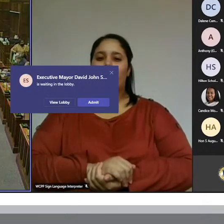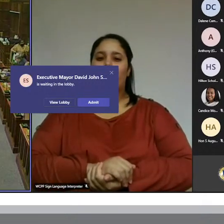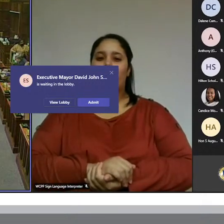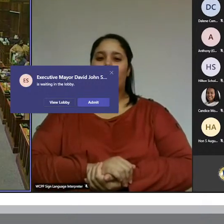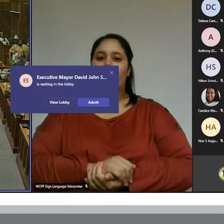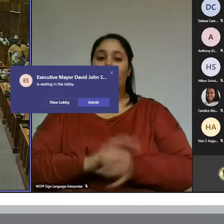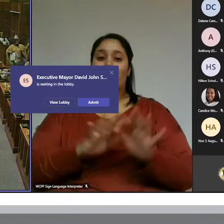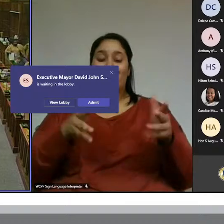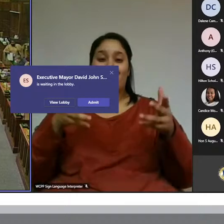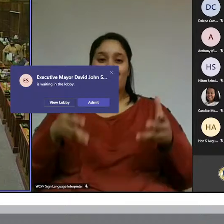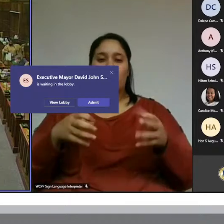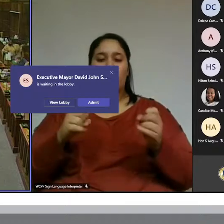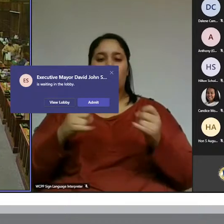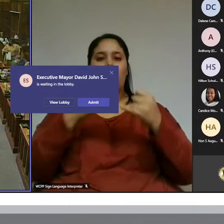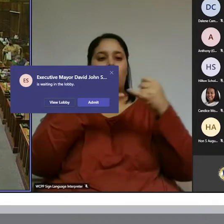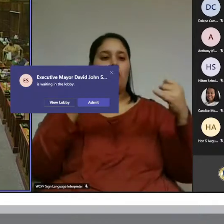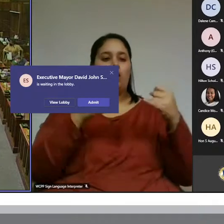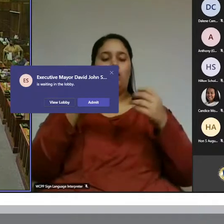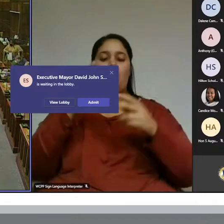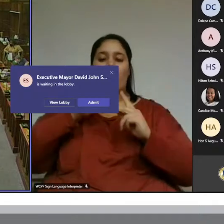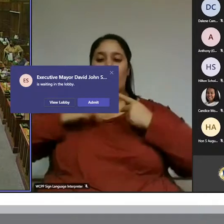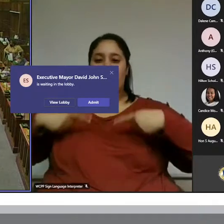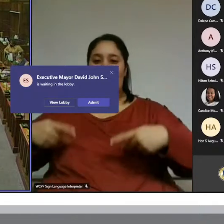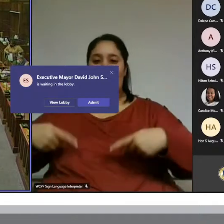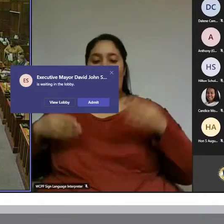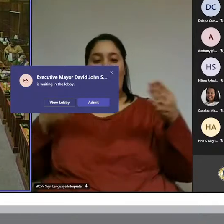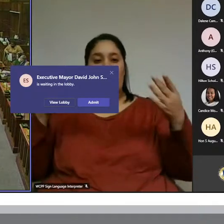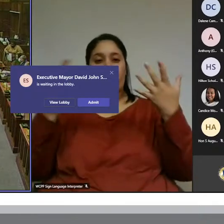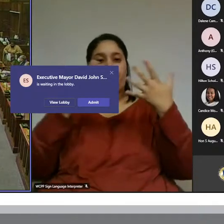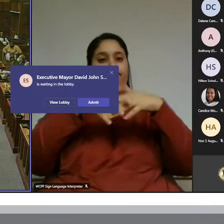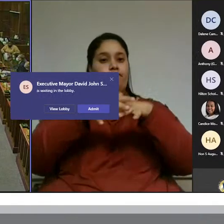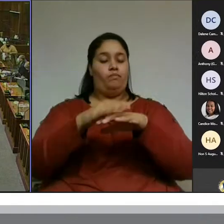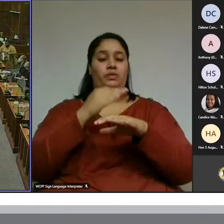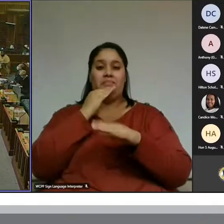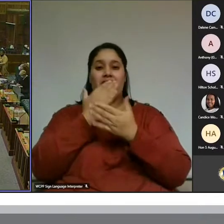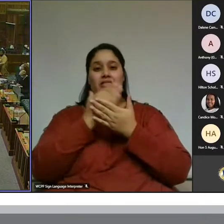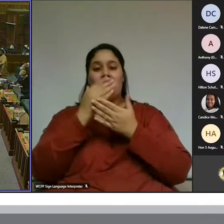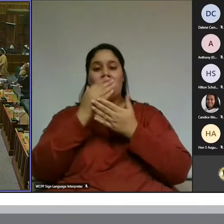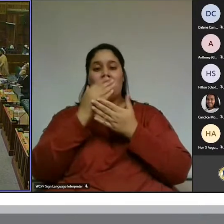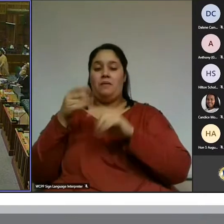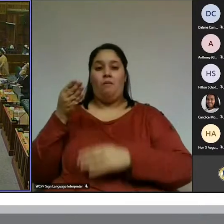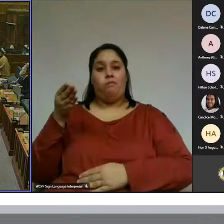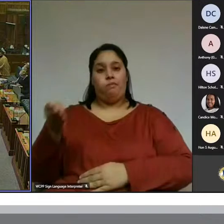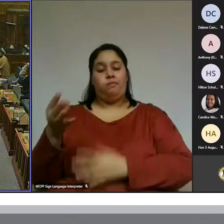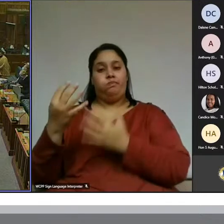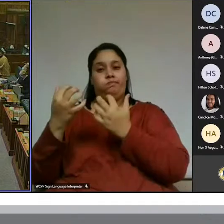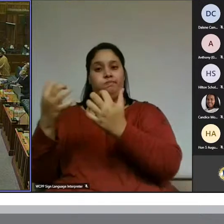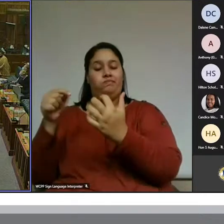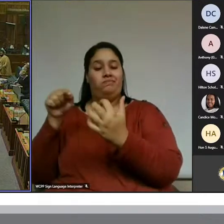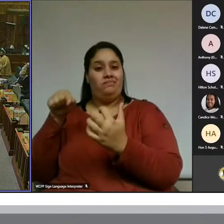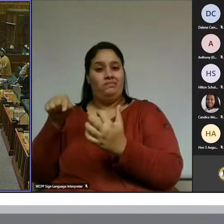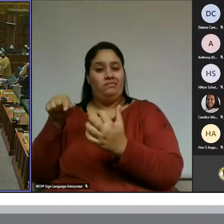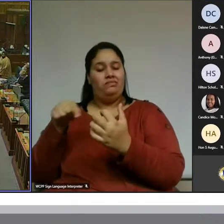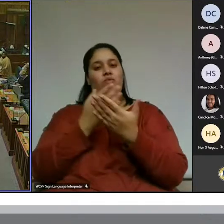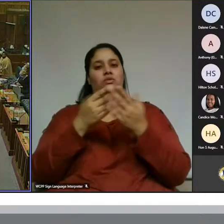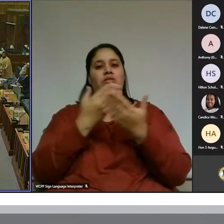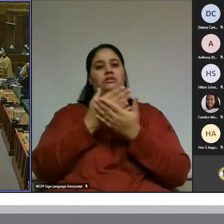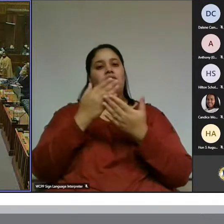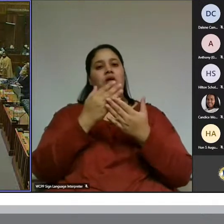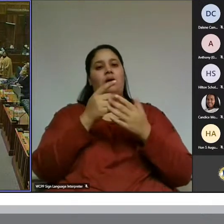This is a hybrid session, meaning that some participants are in the chamber and the